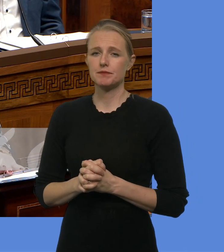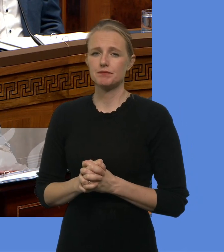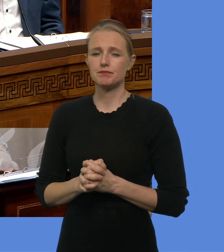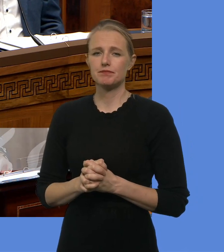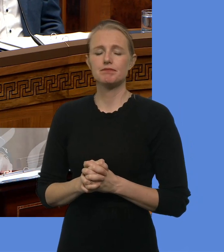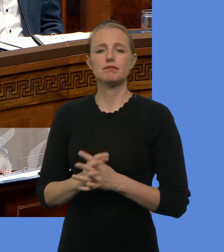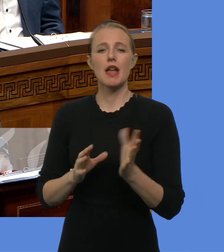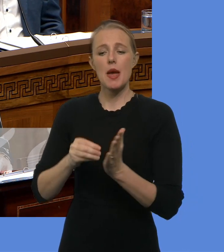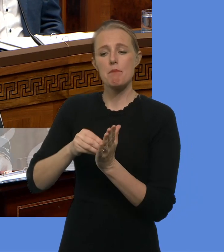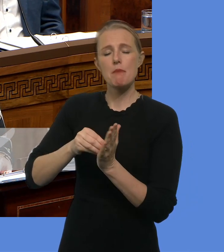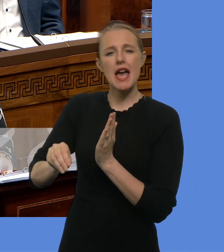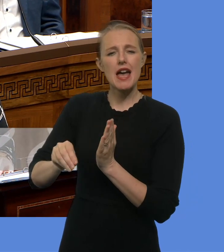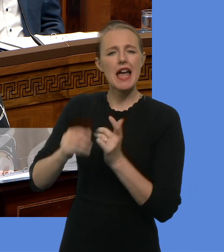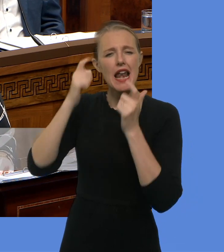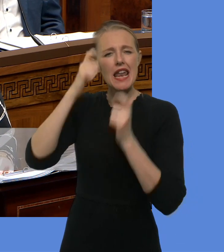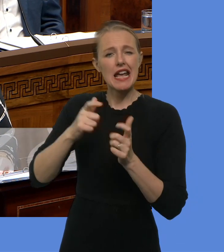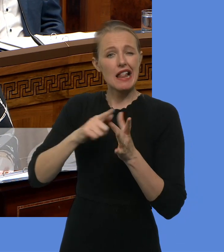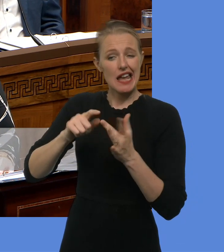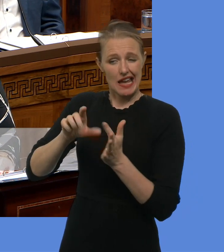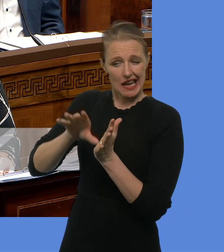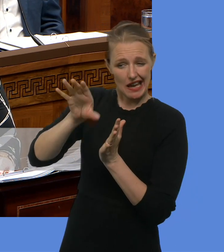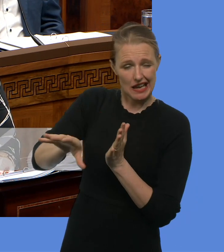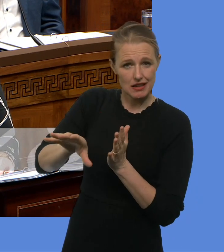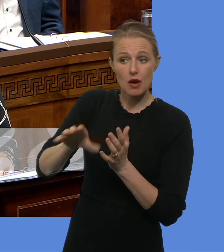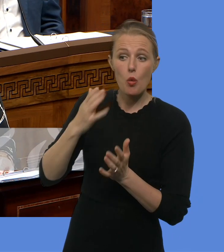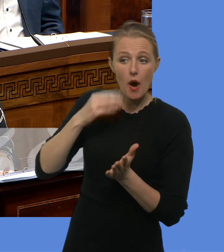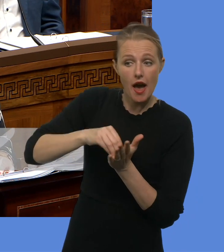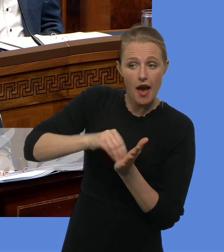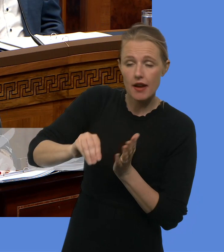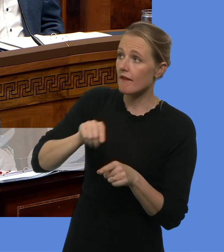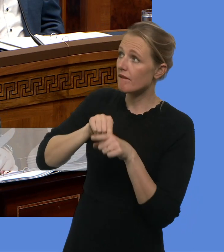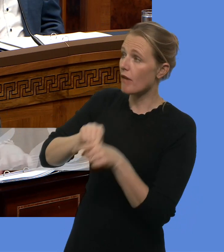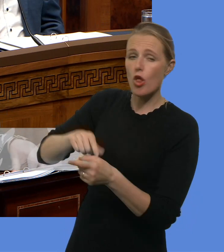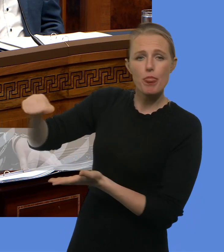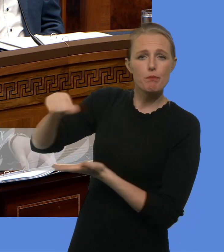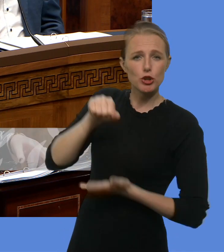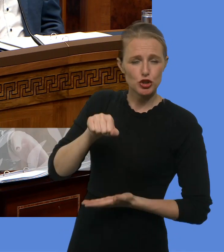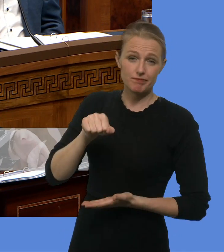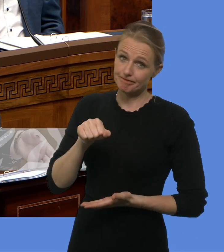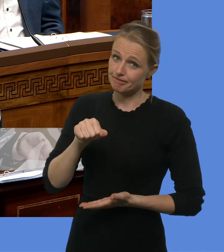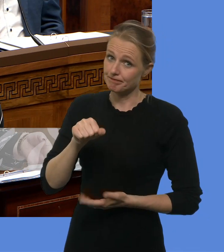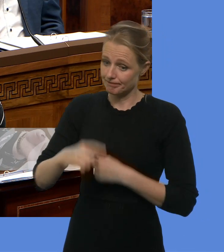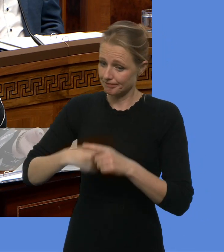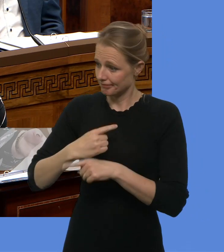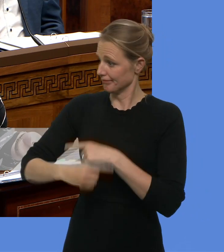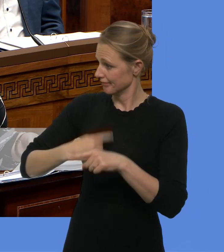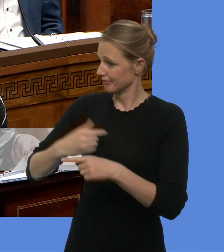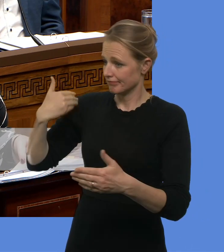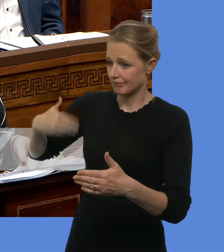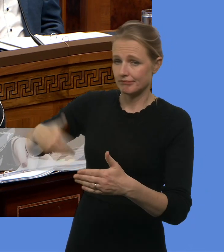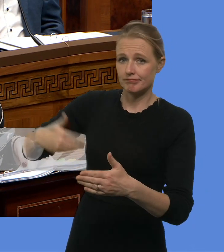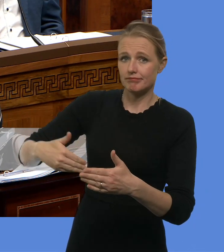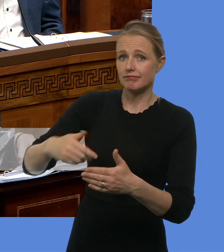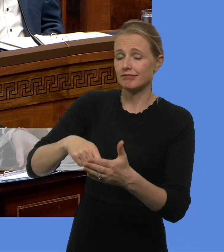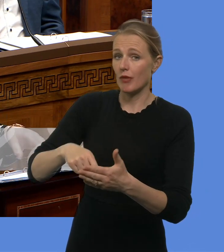timelines of payment of legal aid are influenced by the available budget. For many years, the Department has been significantly underfunded compared to other executive departments